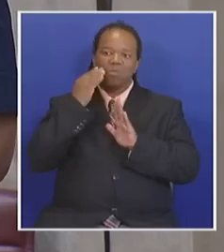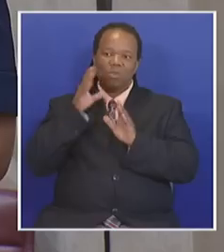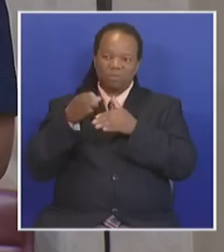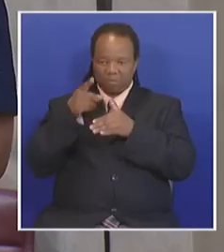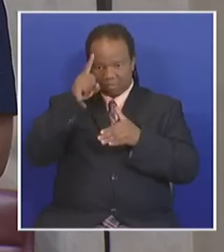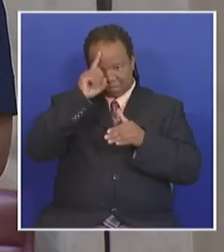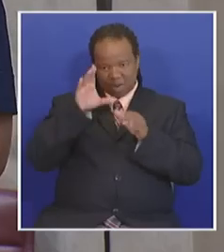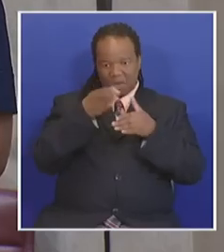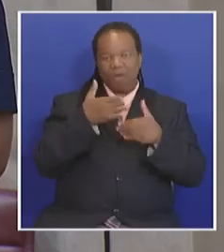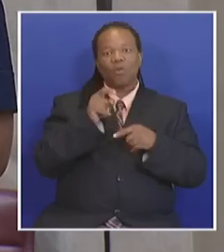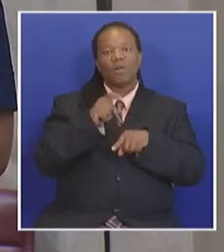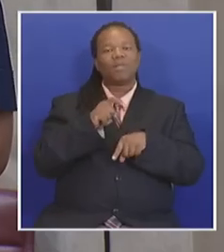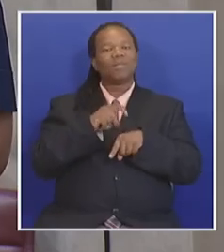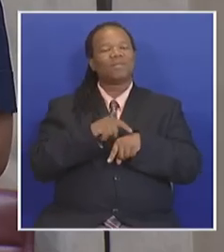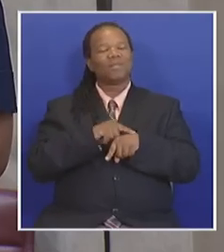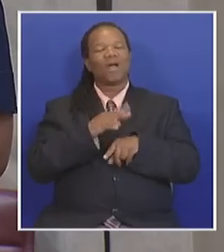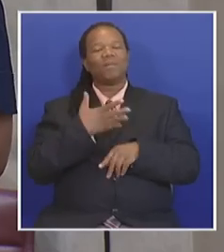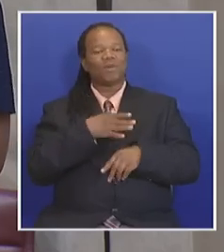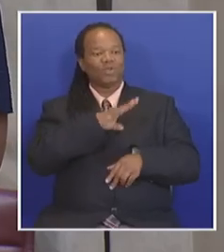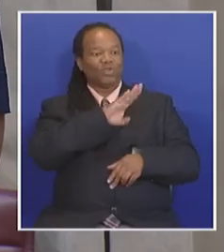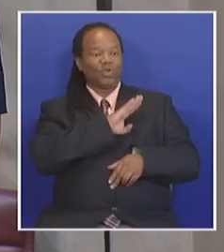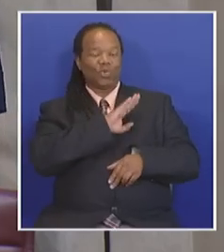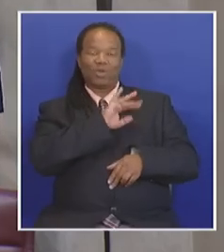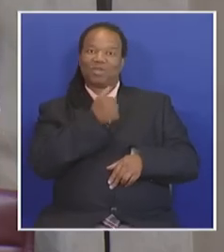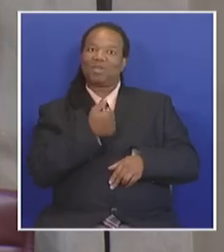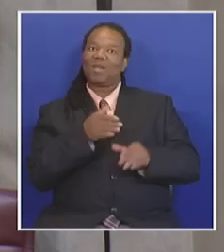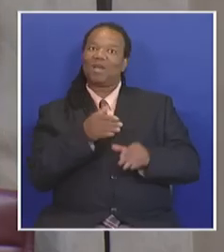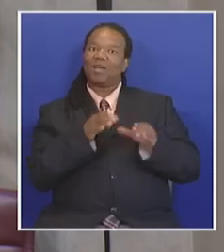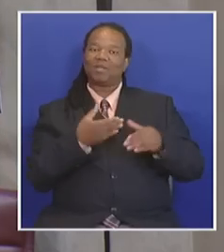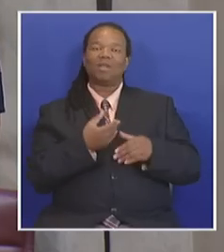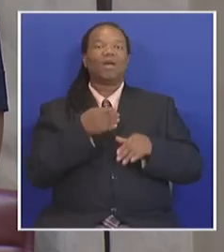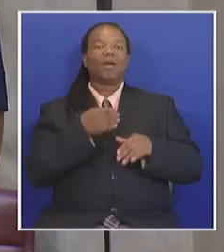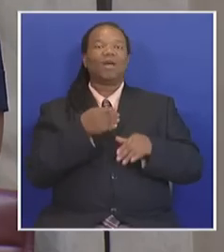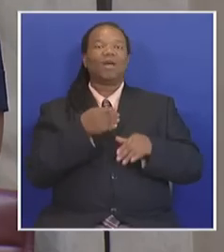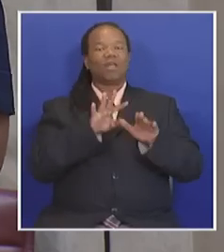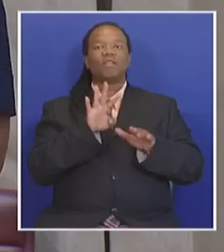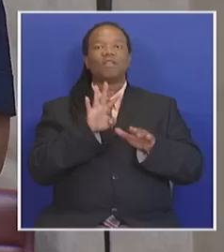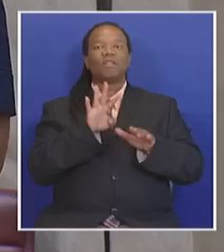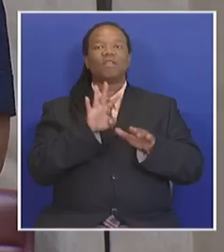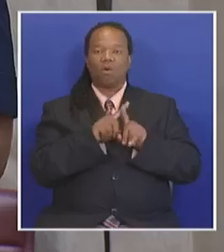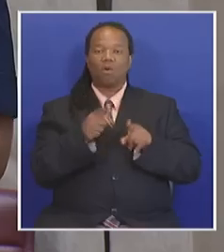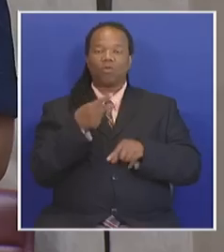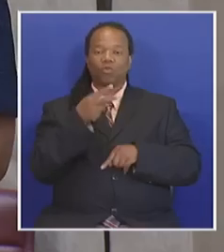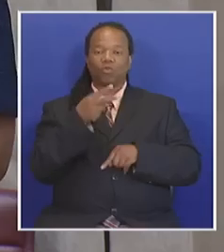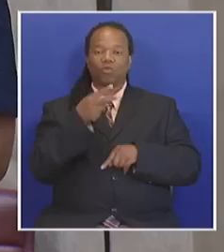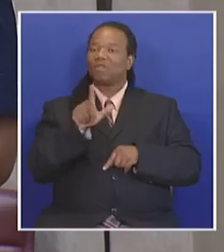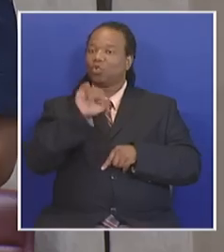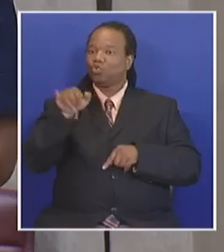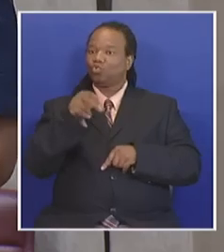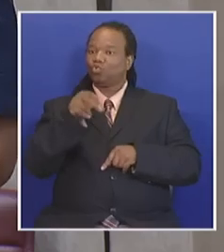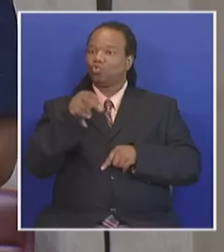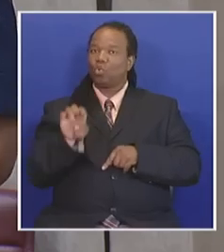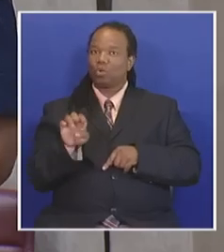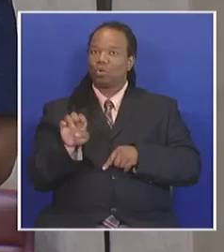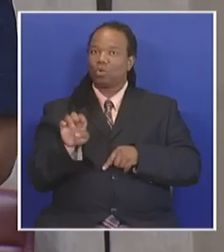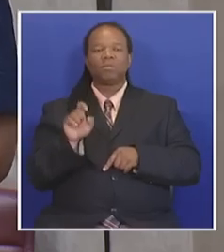joy when Security Council adopted Resolution 930 of 1994 on the 27th of June 1994,